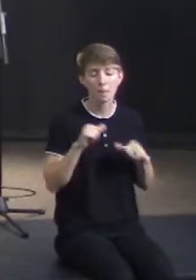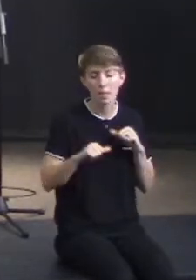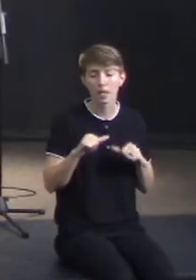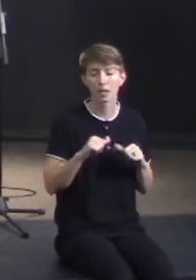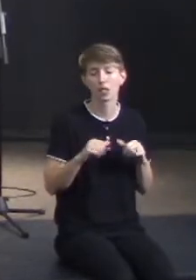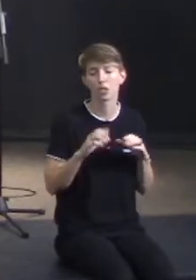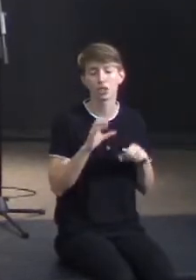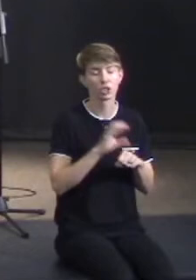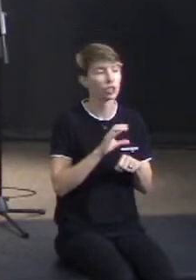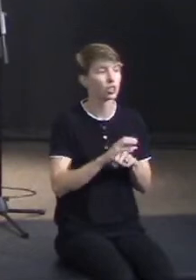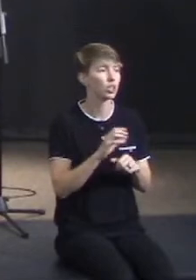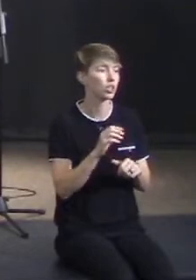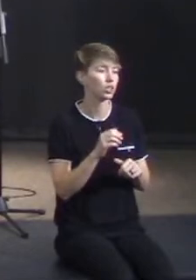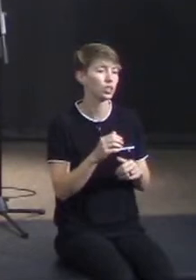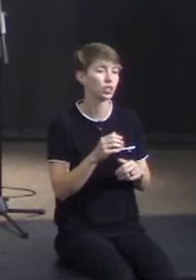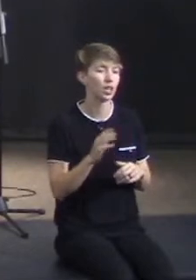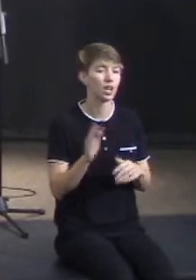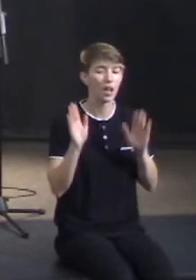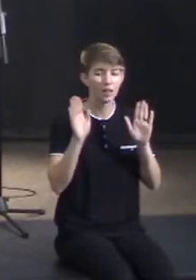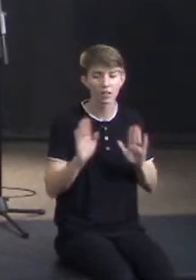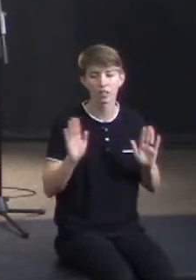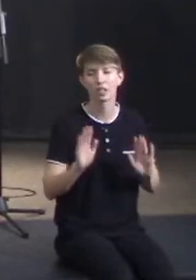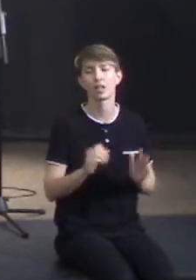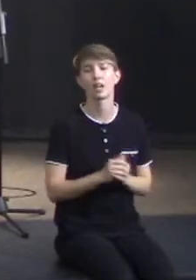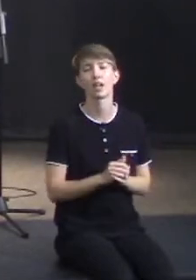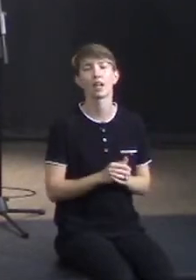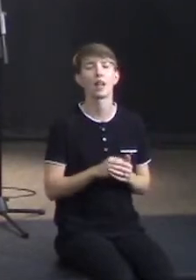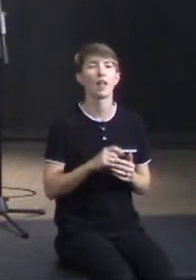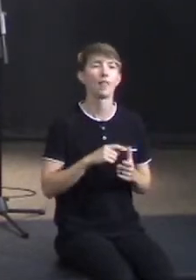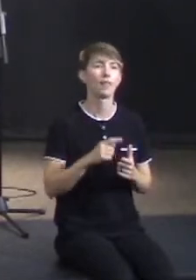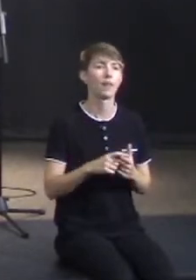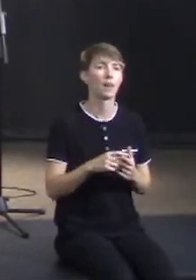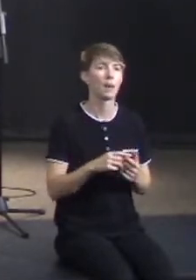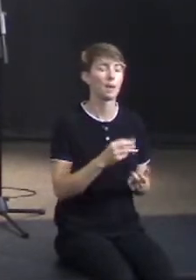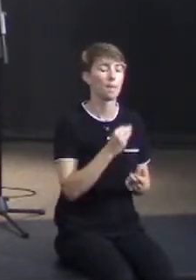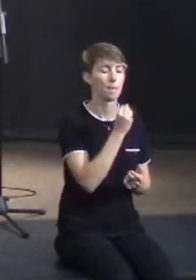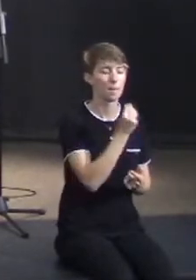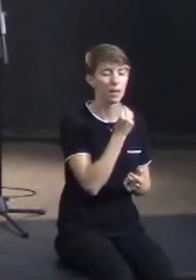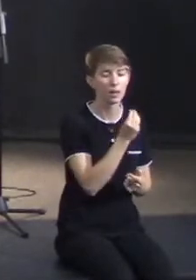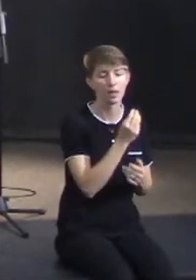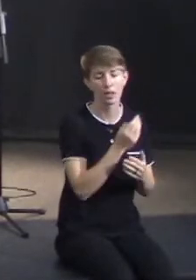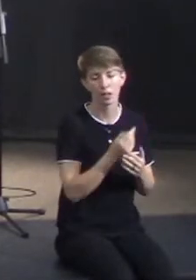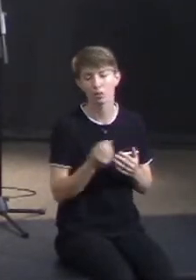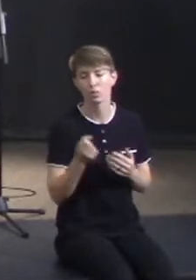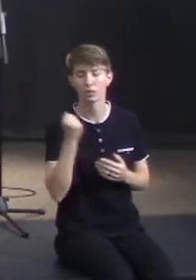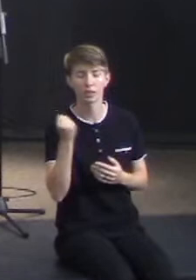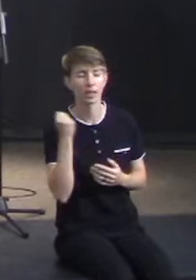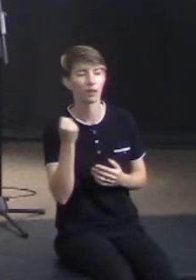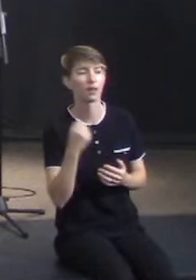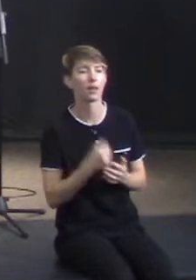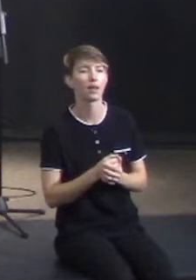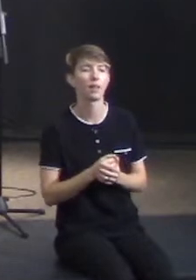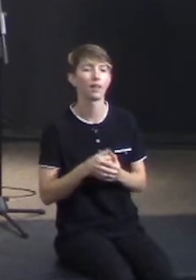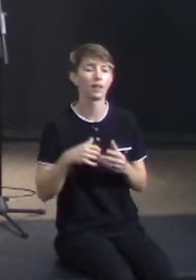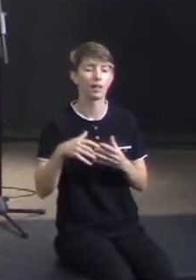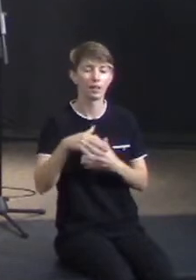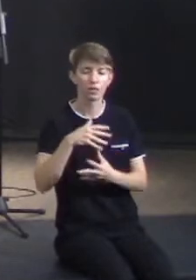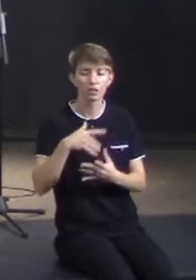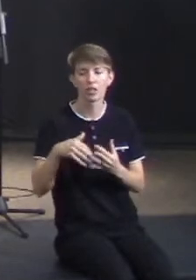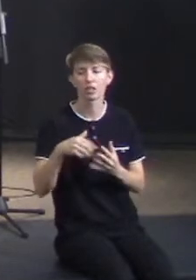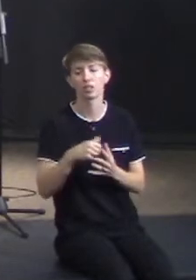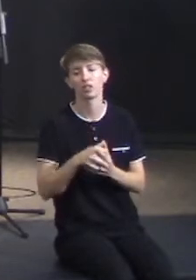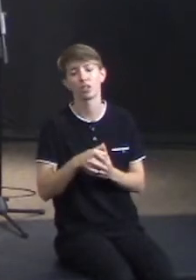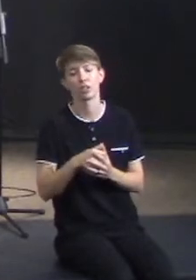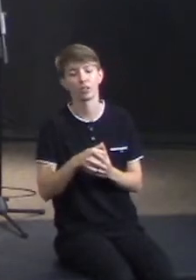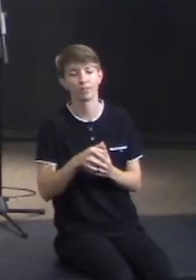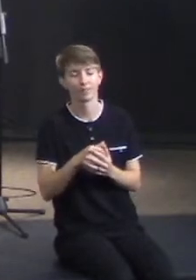and doing my thing and all that kind of stuff. But then Monday through Saturday, you know, the interactions are selective. The interactions